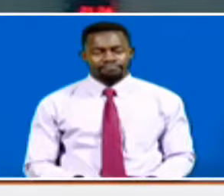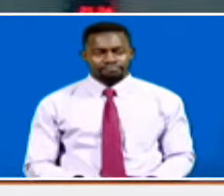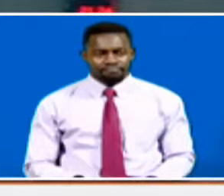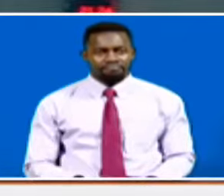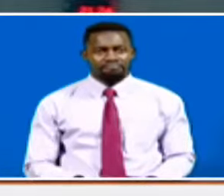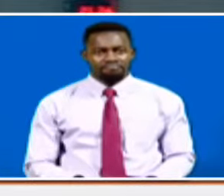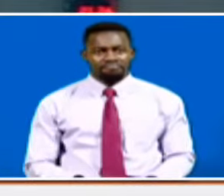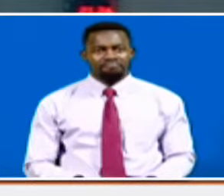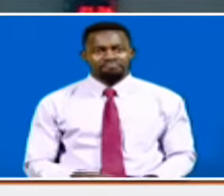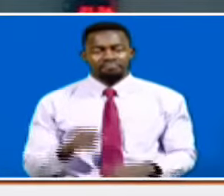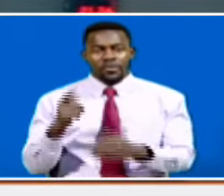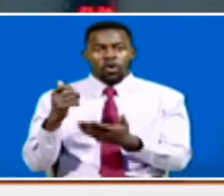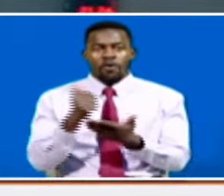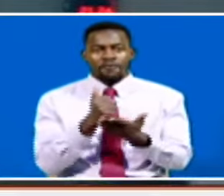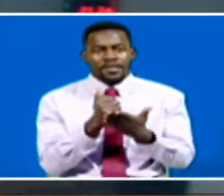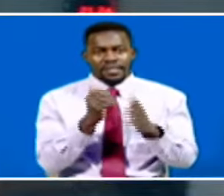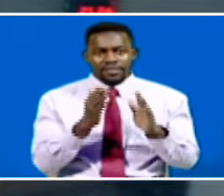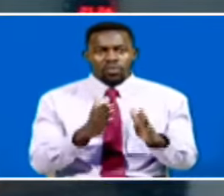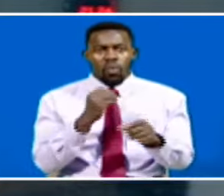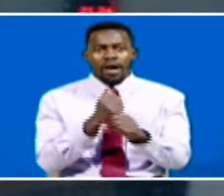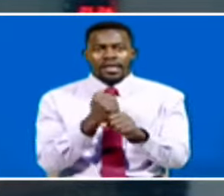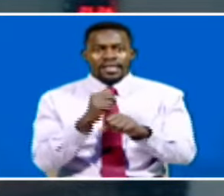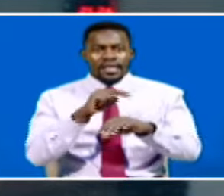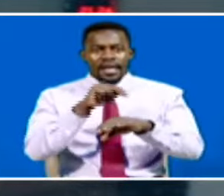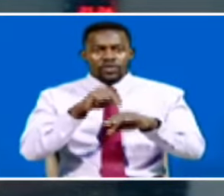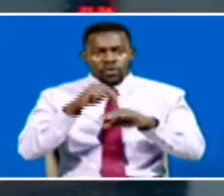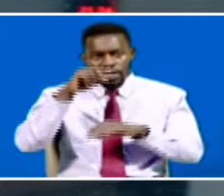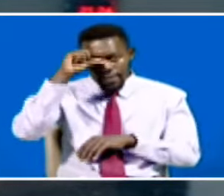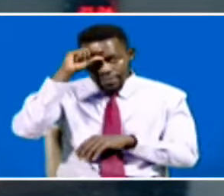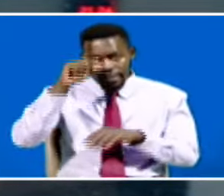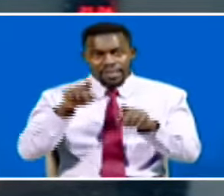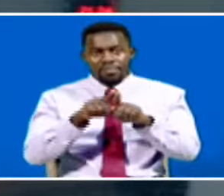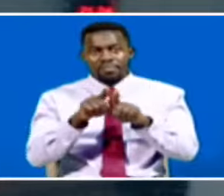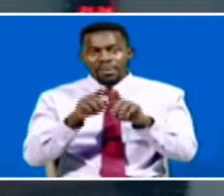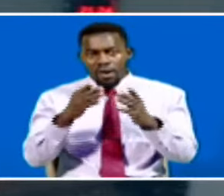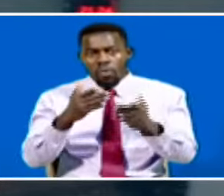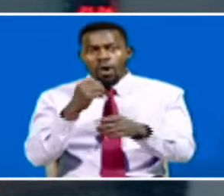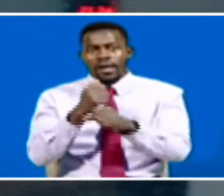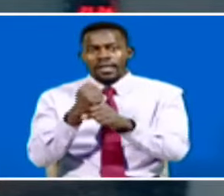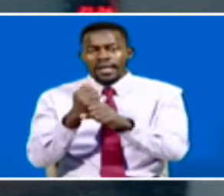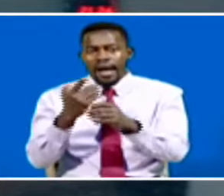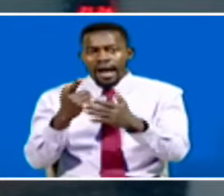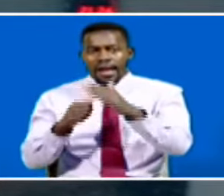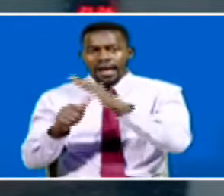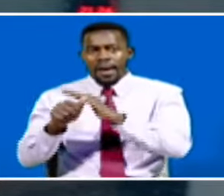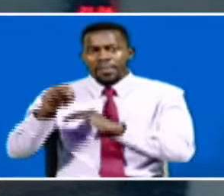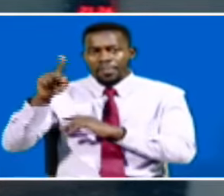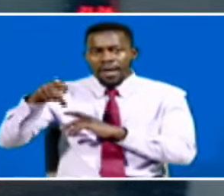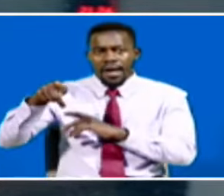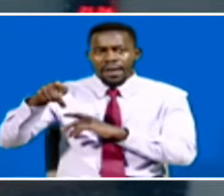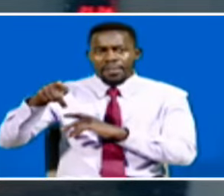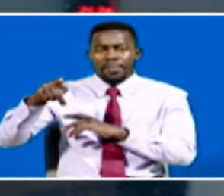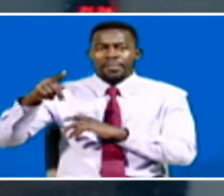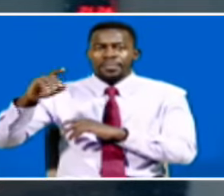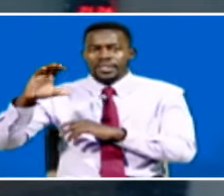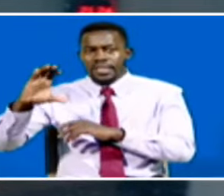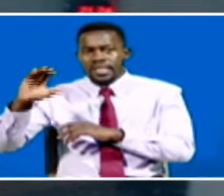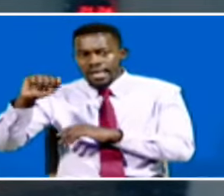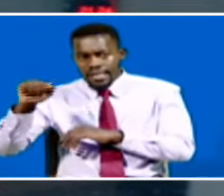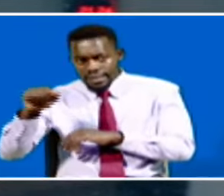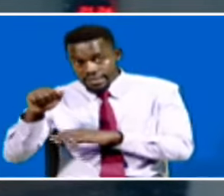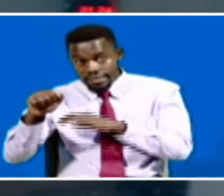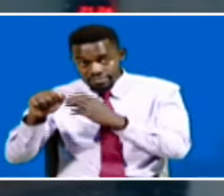Officers working in the national government, as well as those working in the office of the Prime Cabinet Secretary, have been told to partner